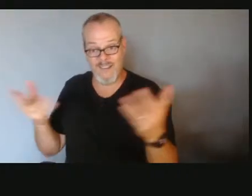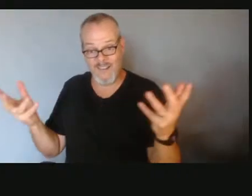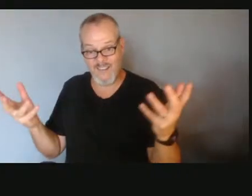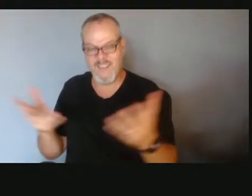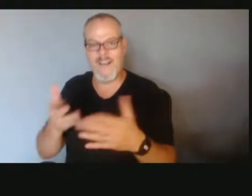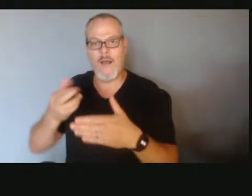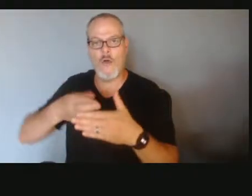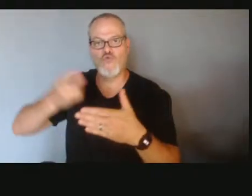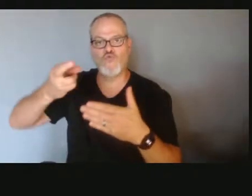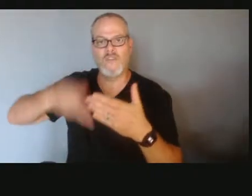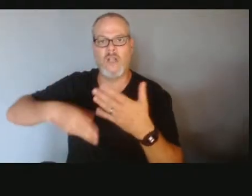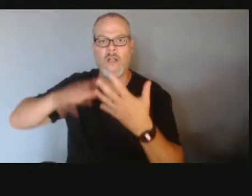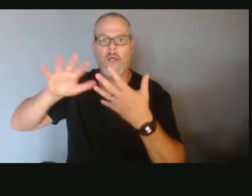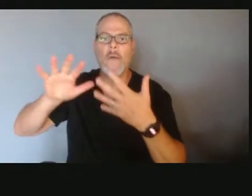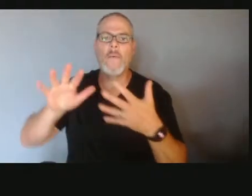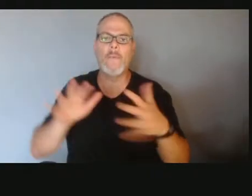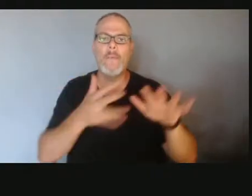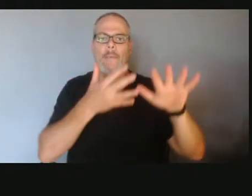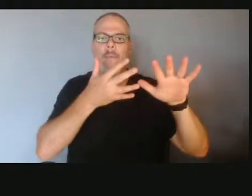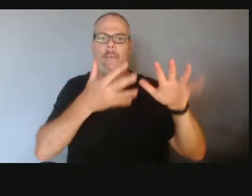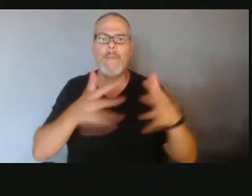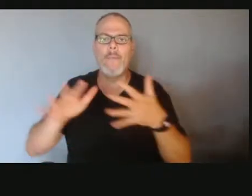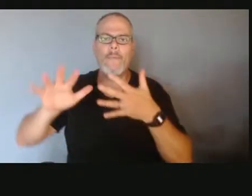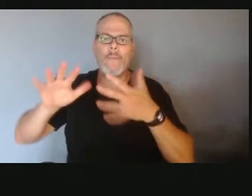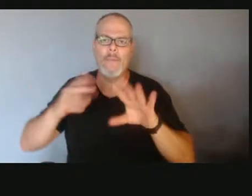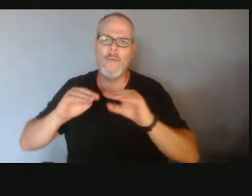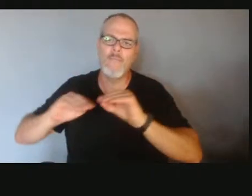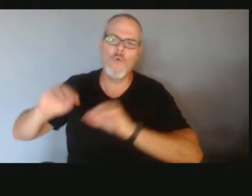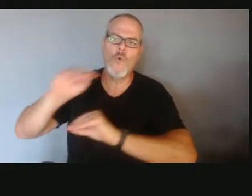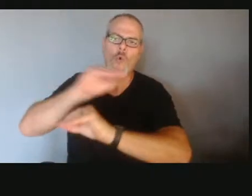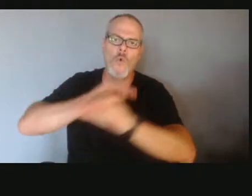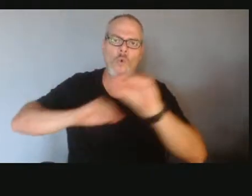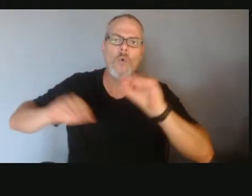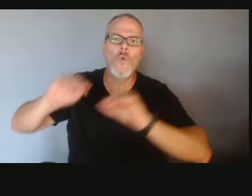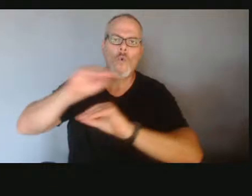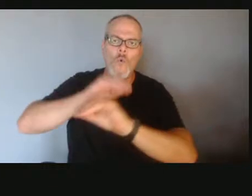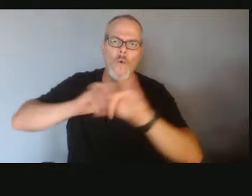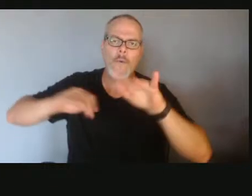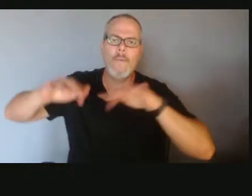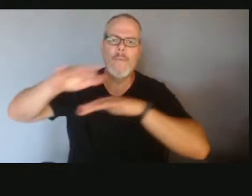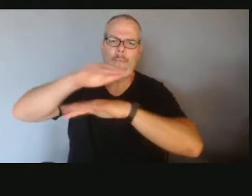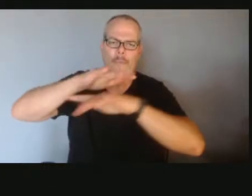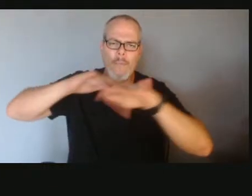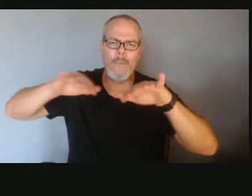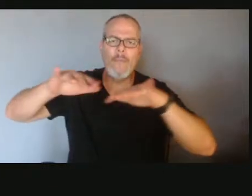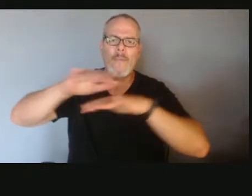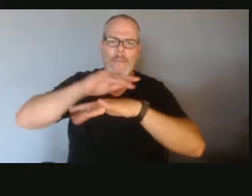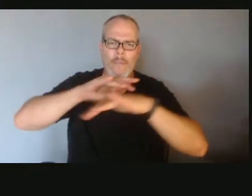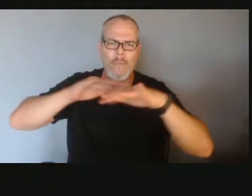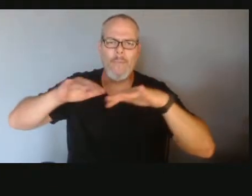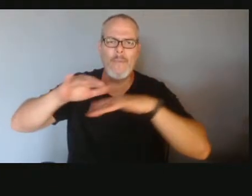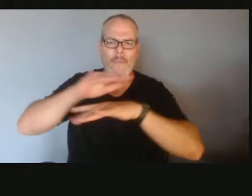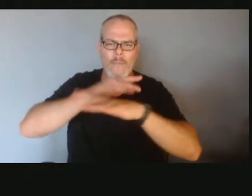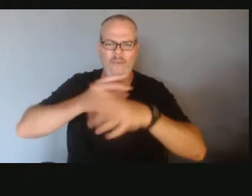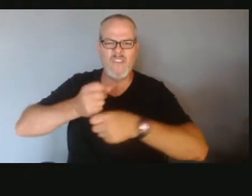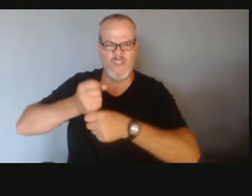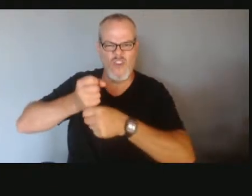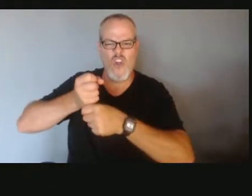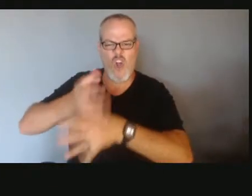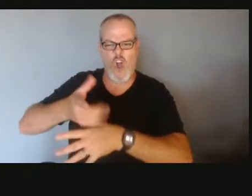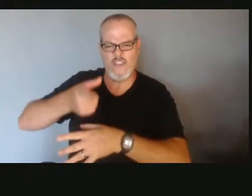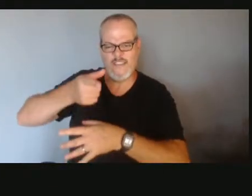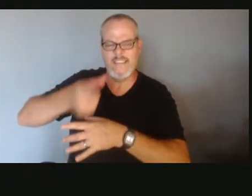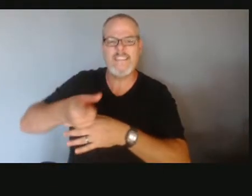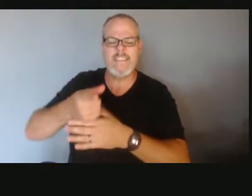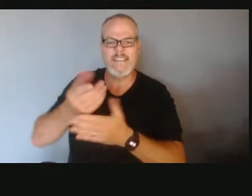of wind continuing to move this material in between our fountaining episodes and causing this redistribution of